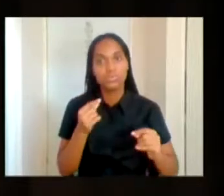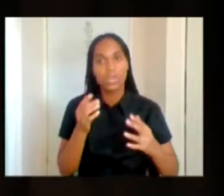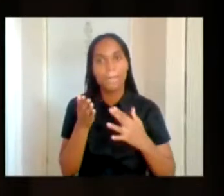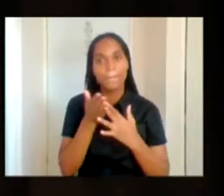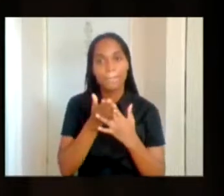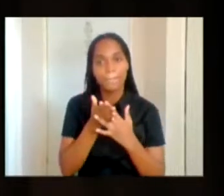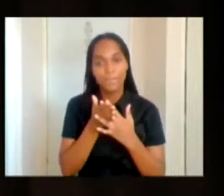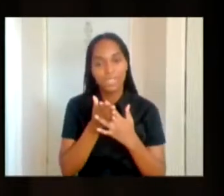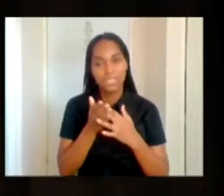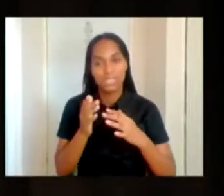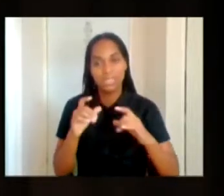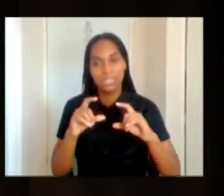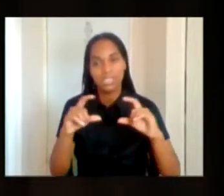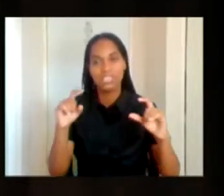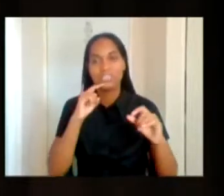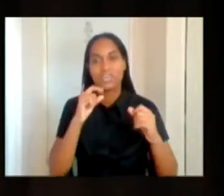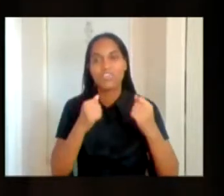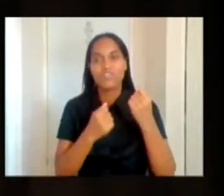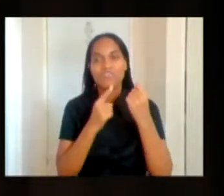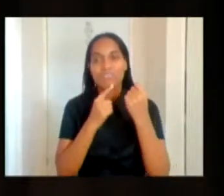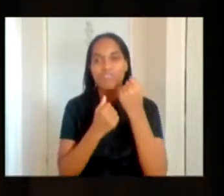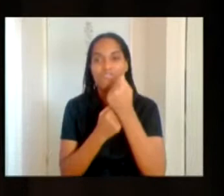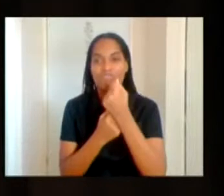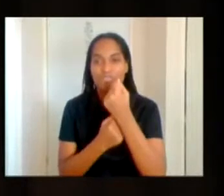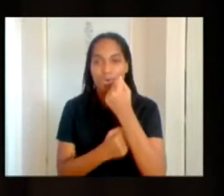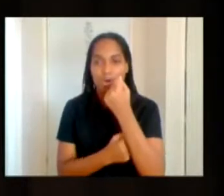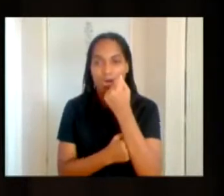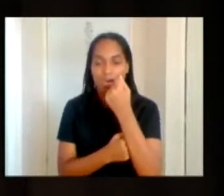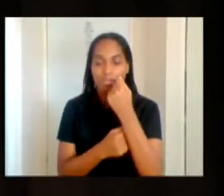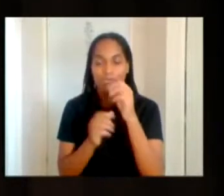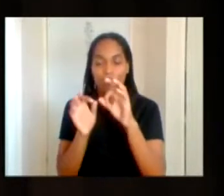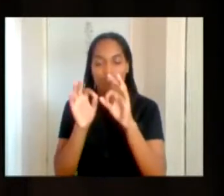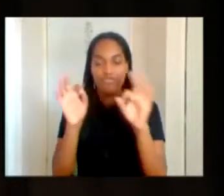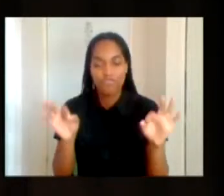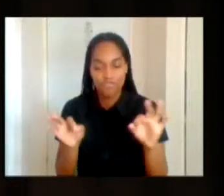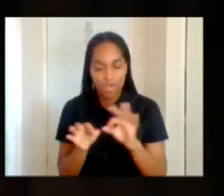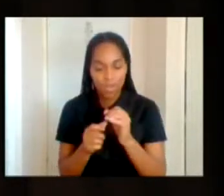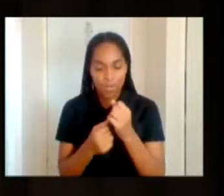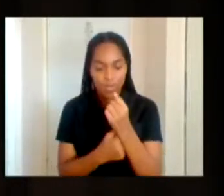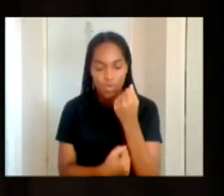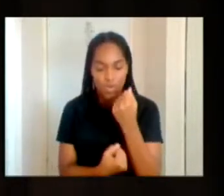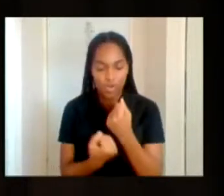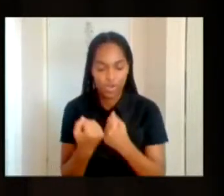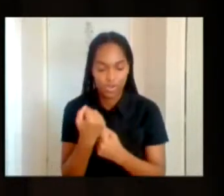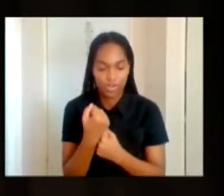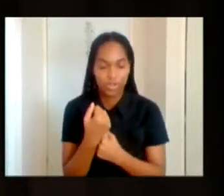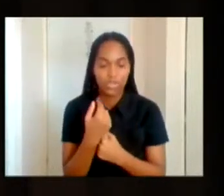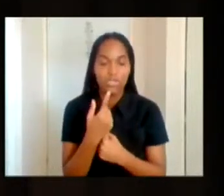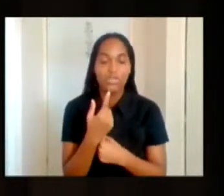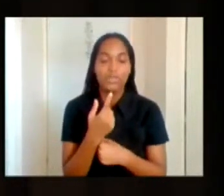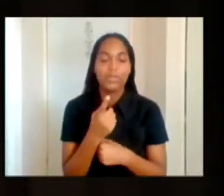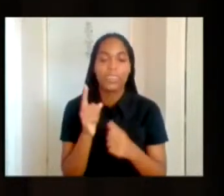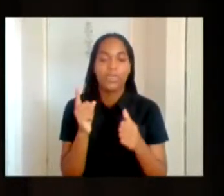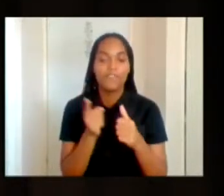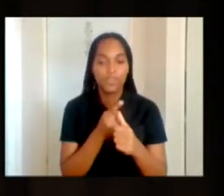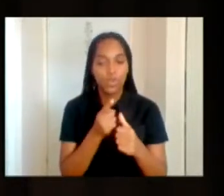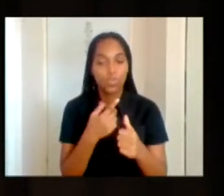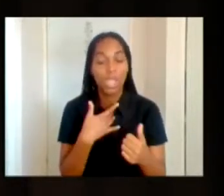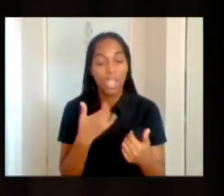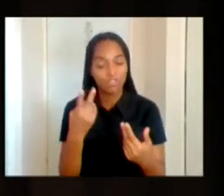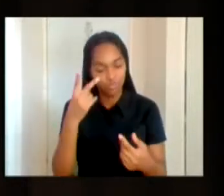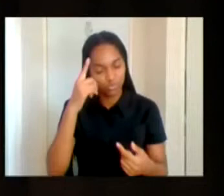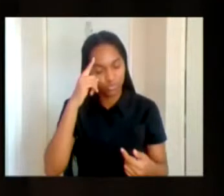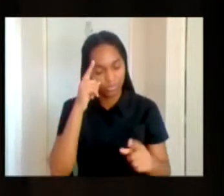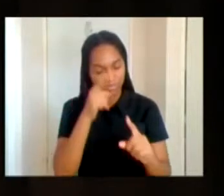essentially. And the reason why we want to do this is we had two objectives. The first objective is we didn't want